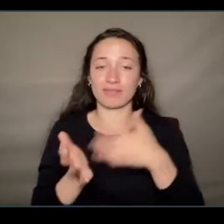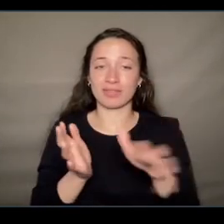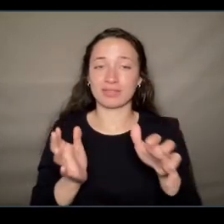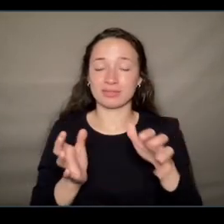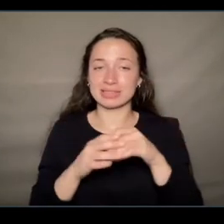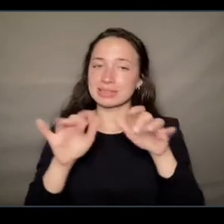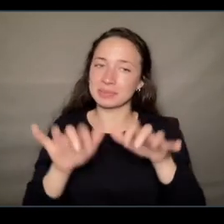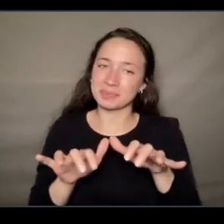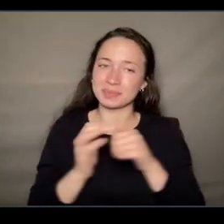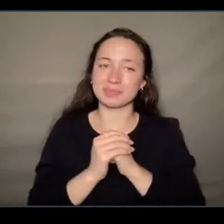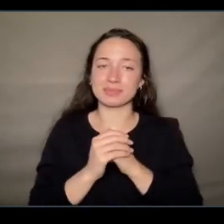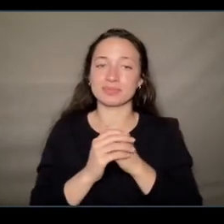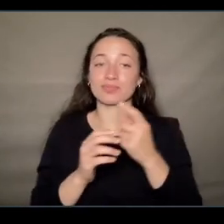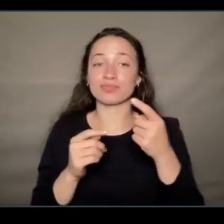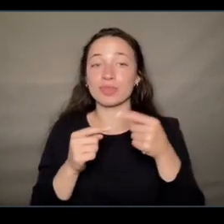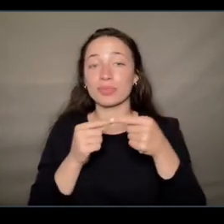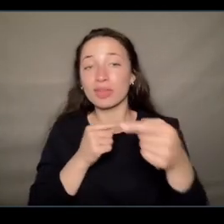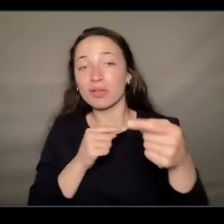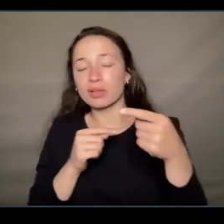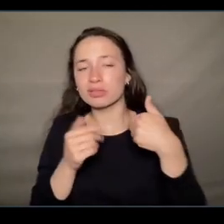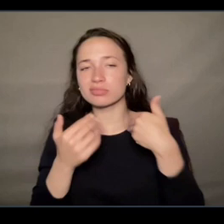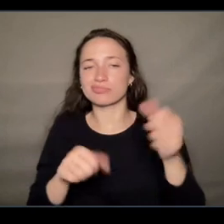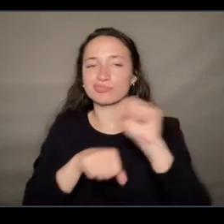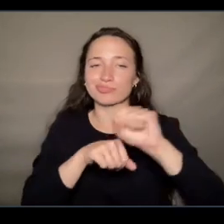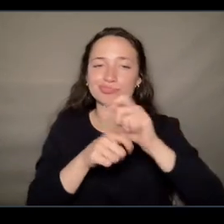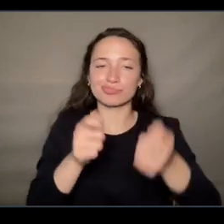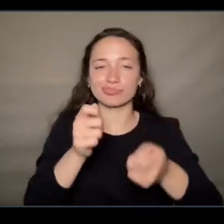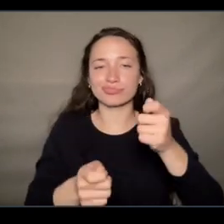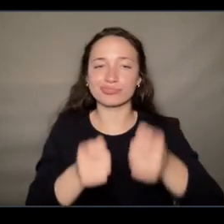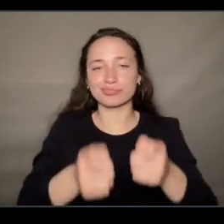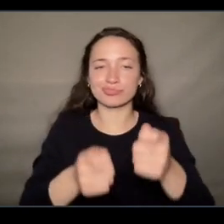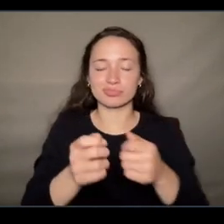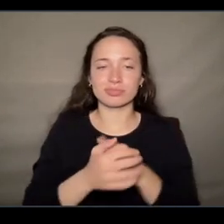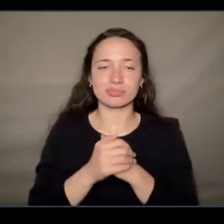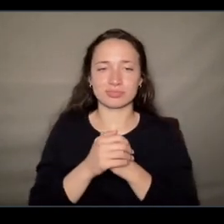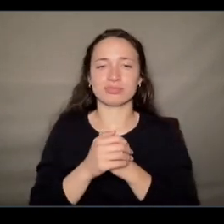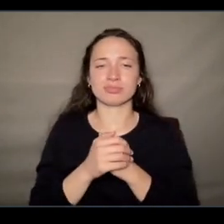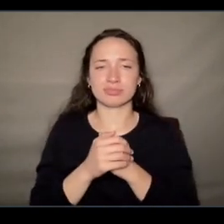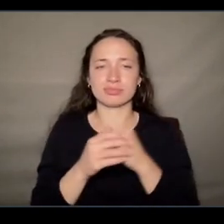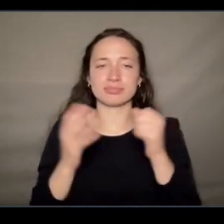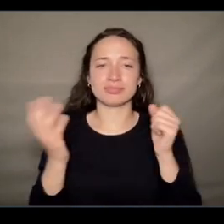type. And then from there, I keep working with it.